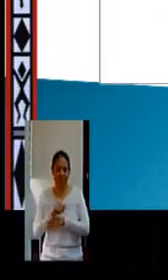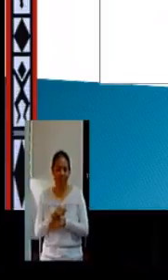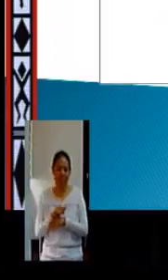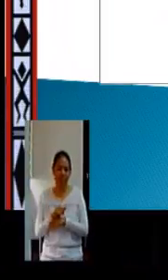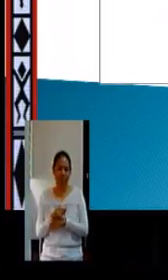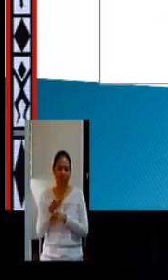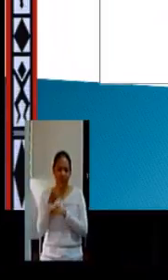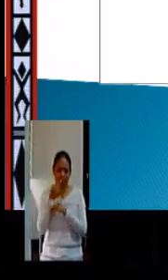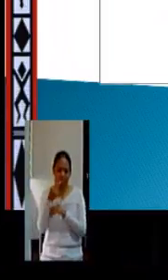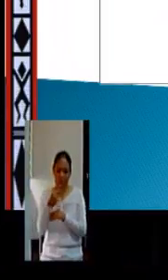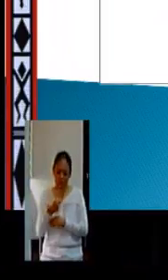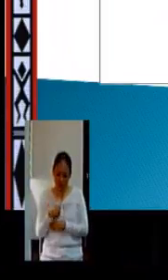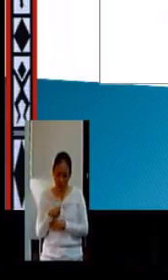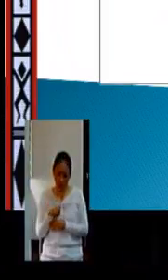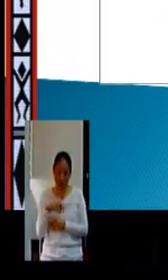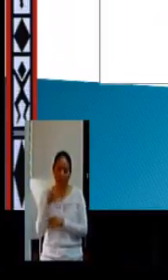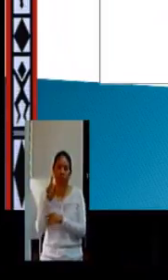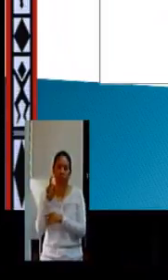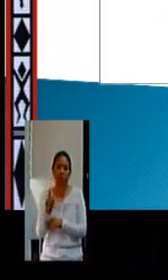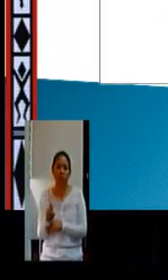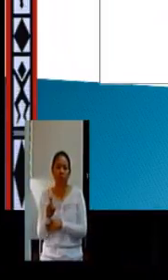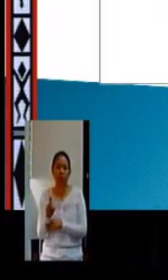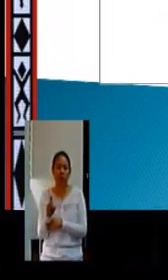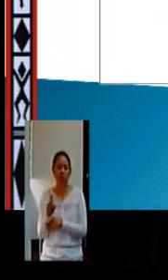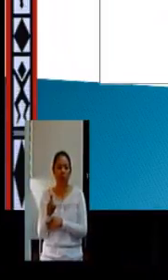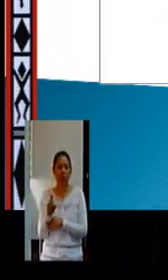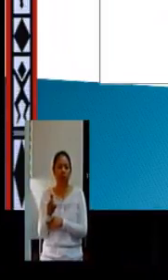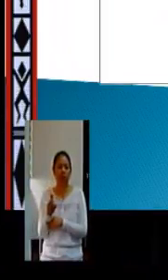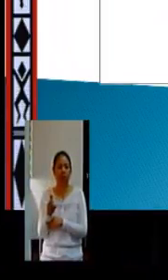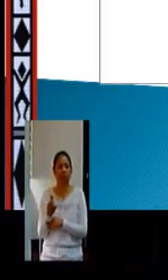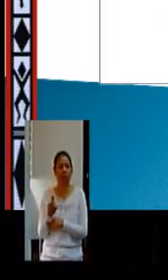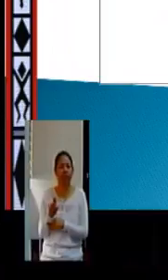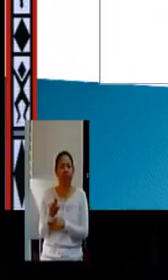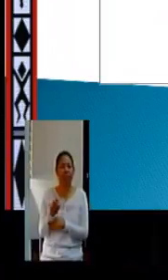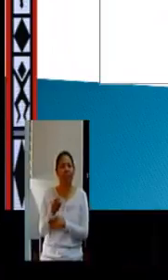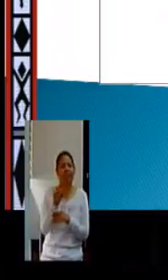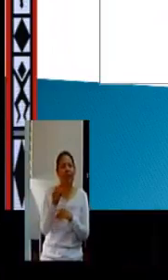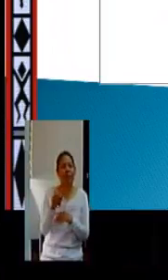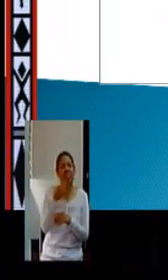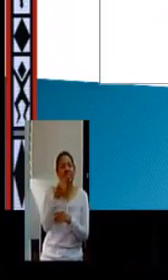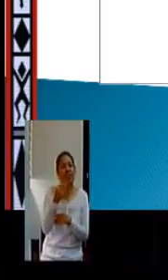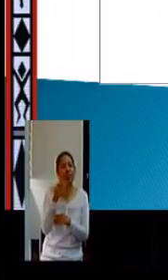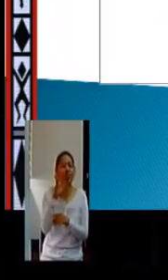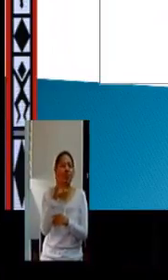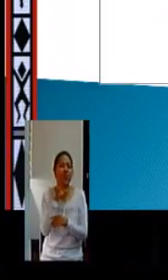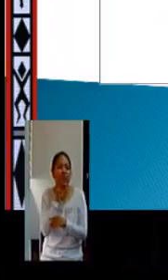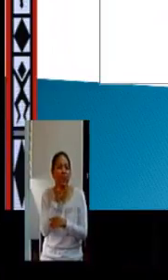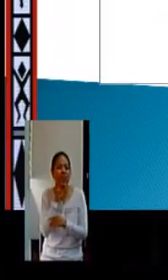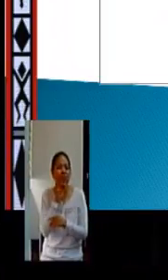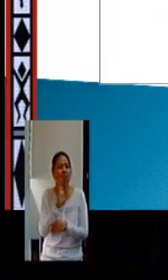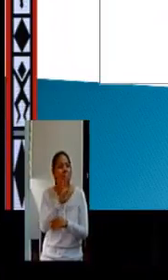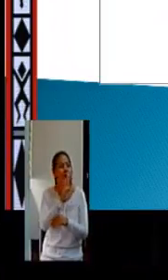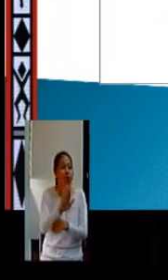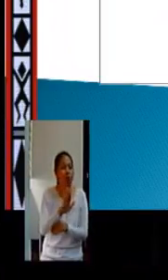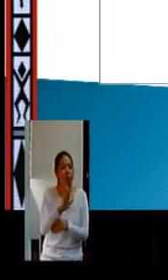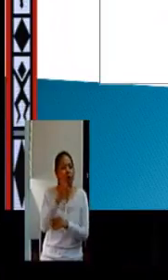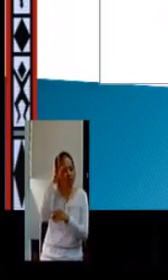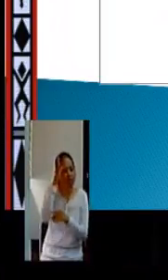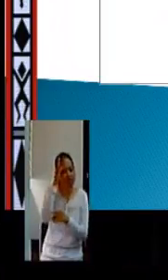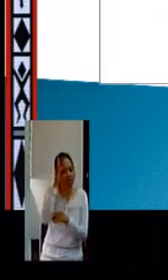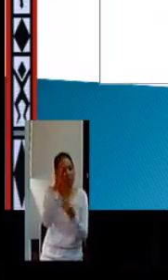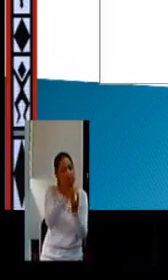I said to myself, dapat ganito ang sinabi ni President Duterte. Your concern is